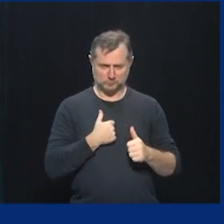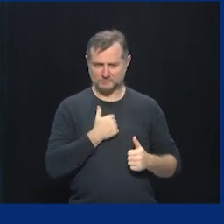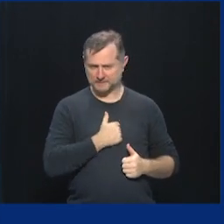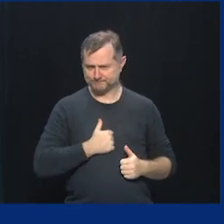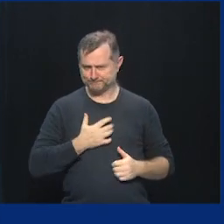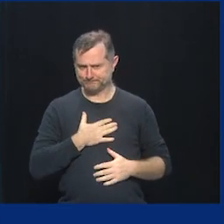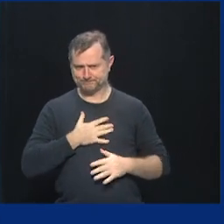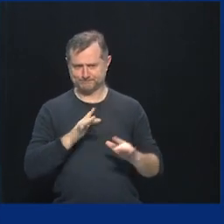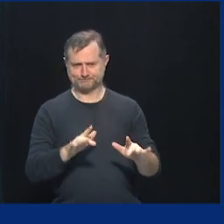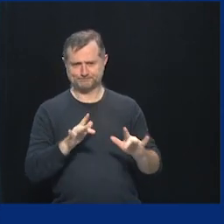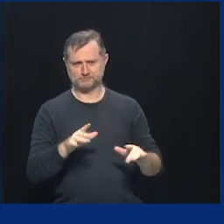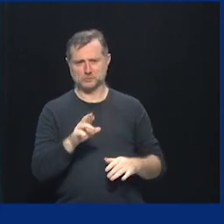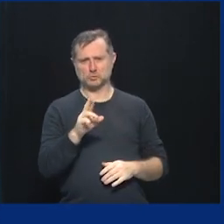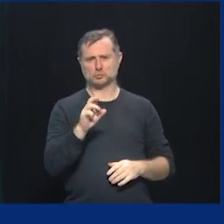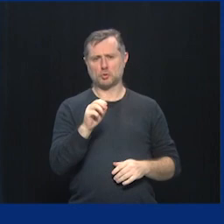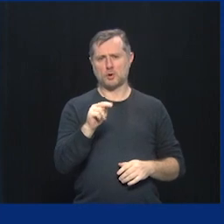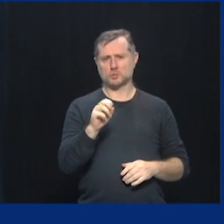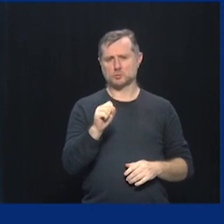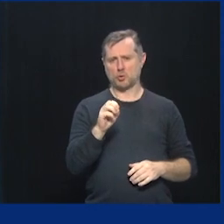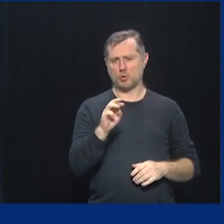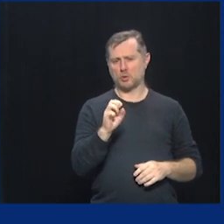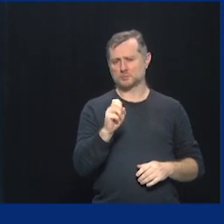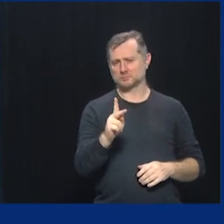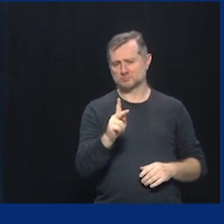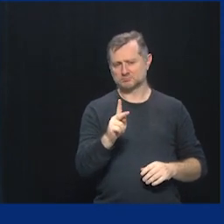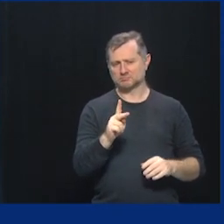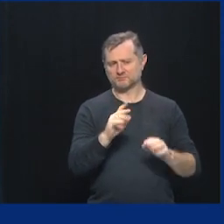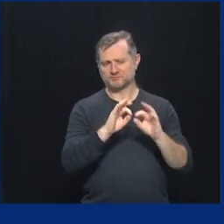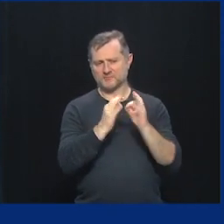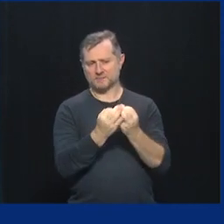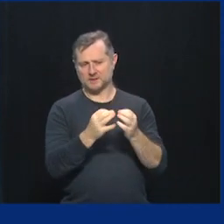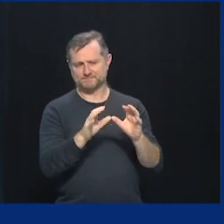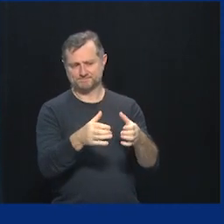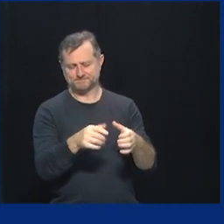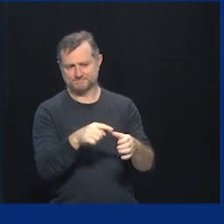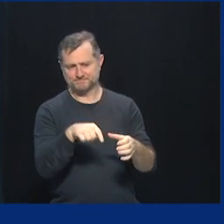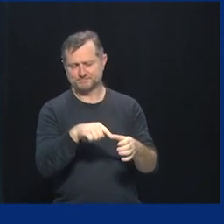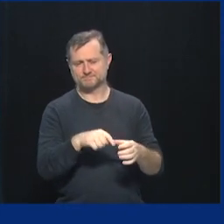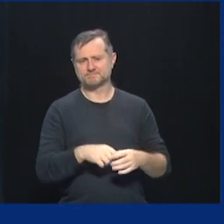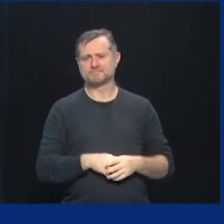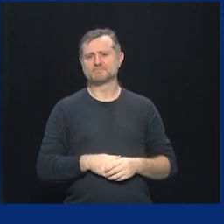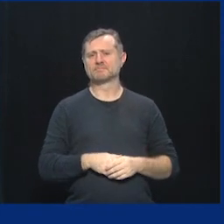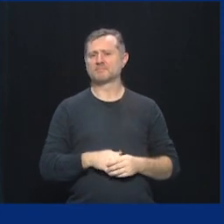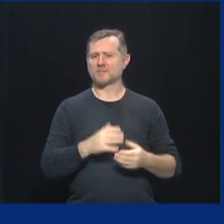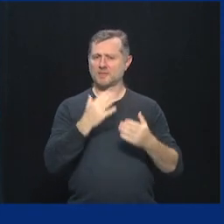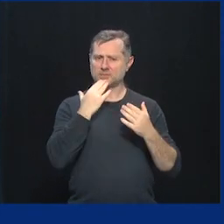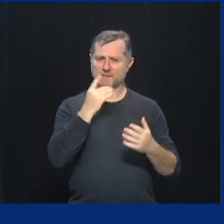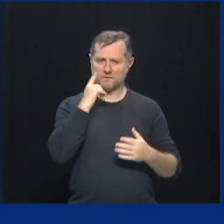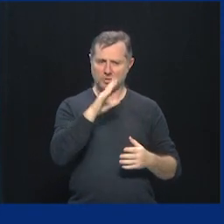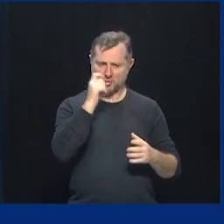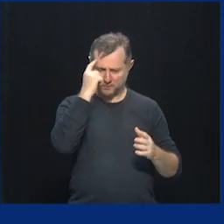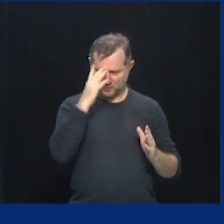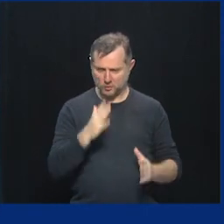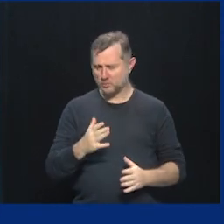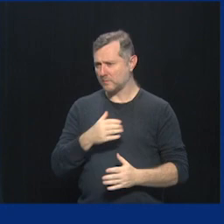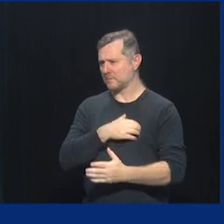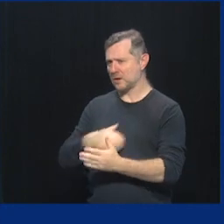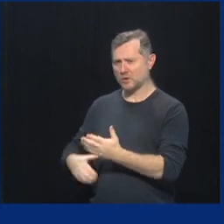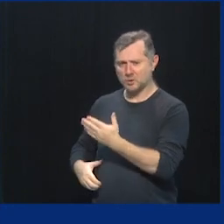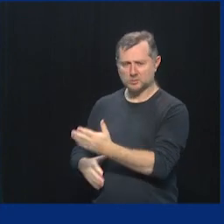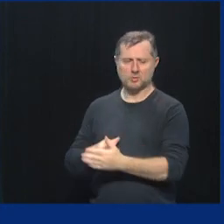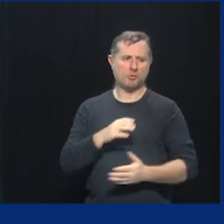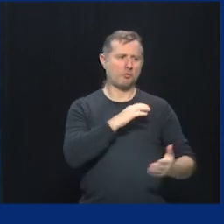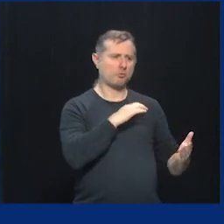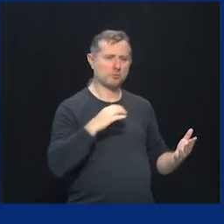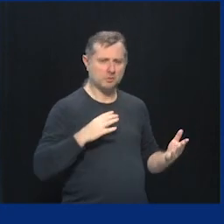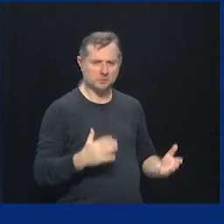family. And I want to thank the governor, the mayor, Senator Schumer, Congressman, Borough